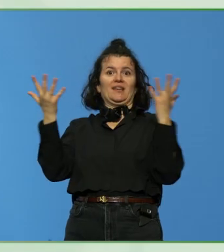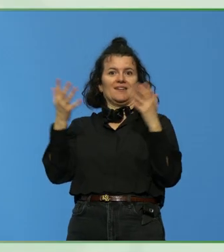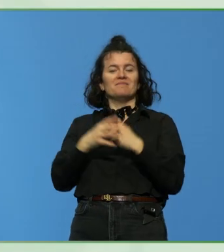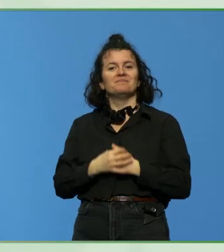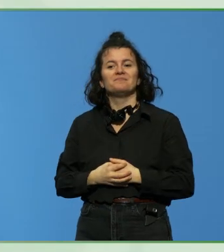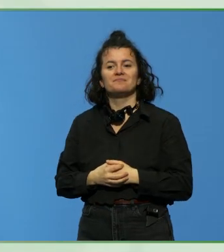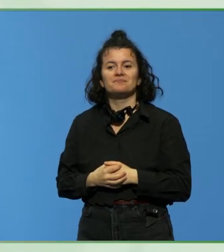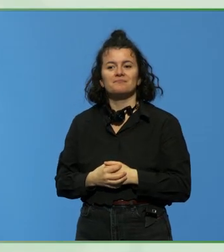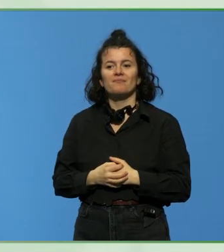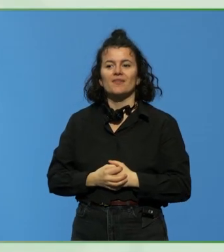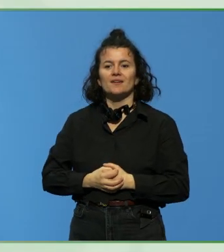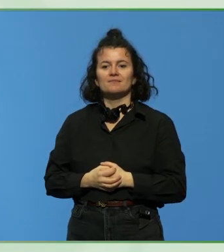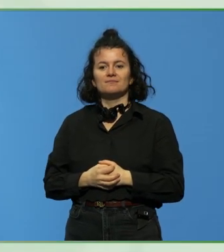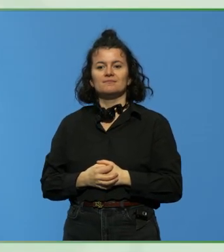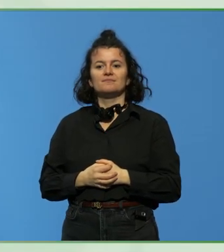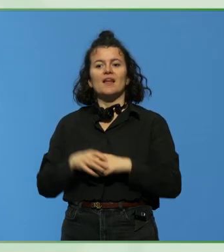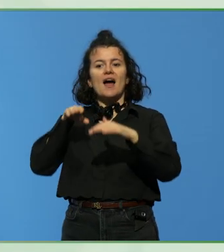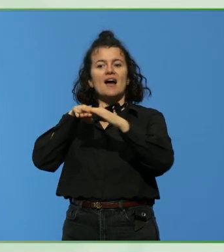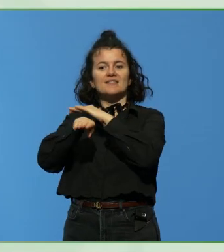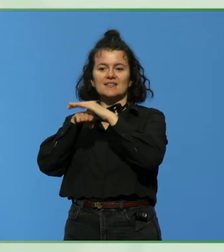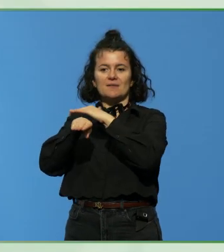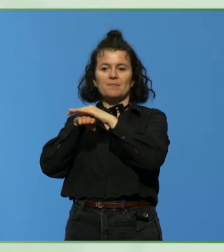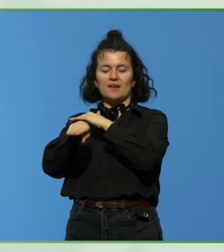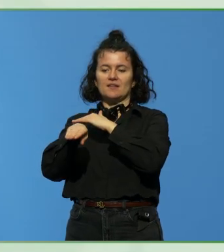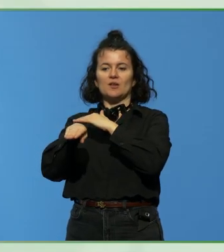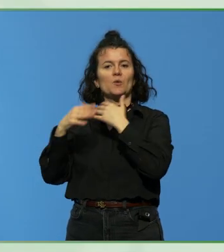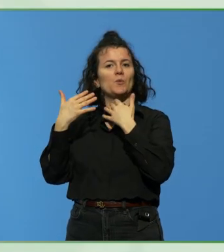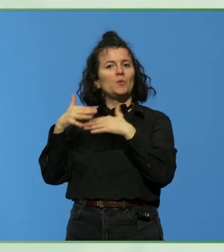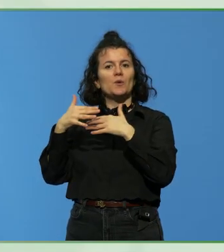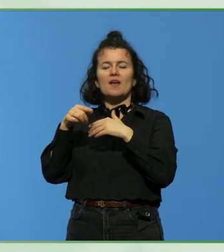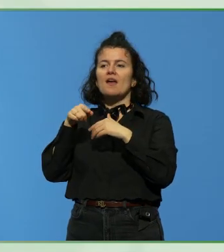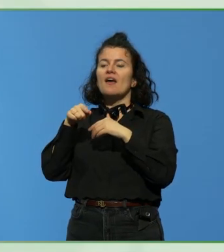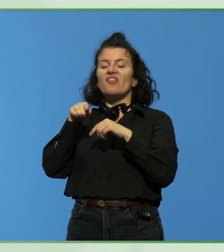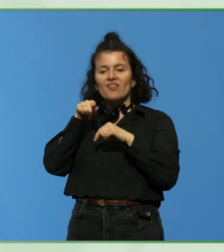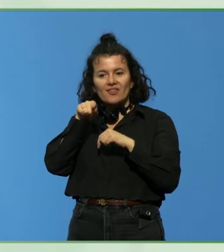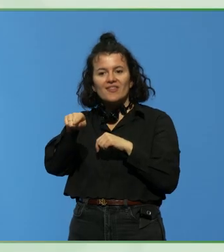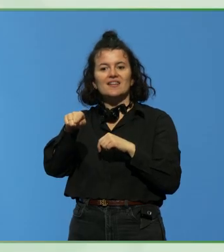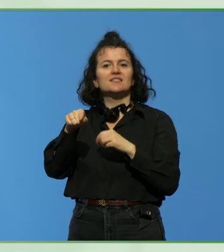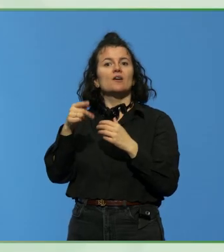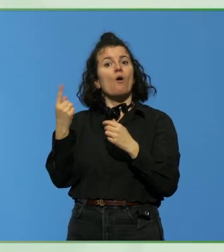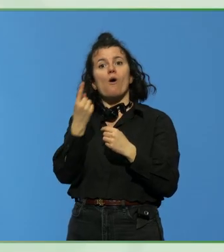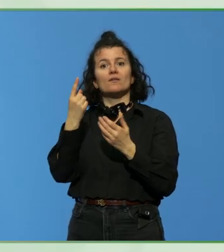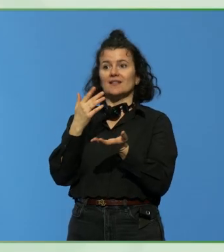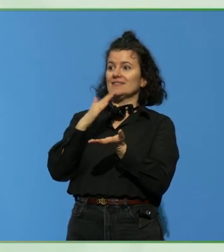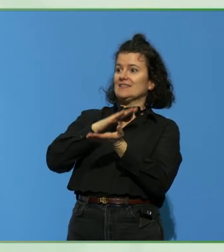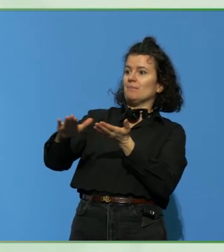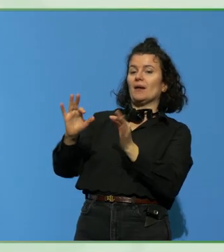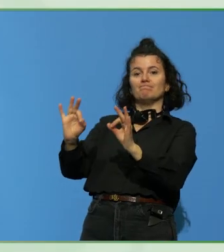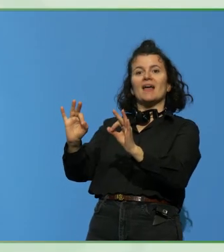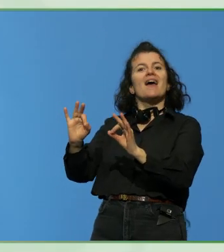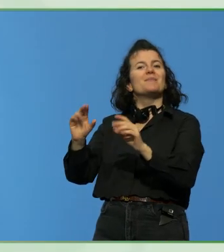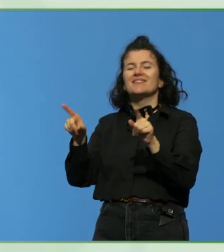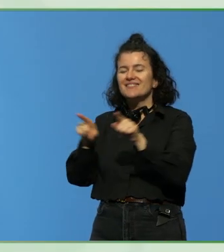Accessibility went far beyond this. There were equal routes throughout the venue,